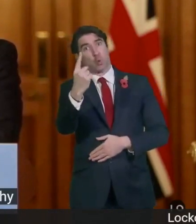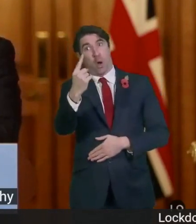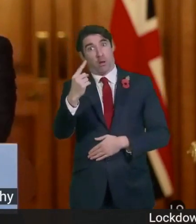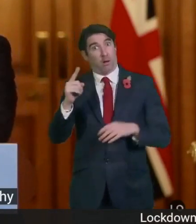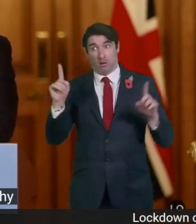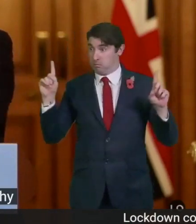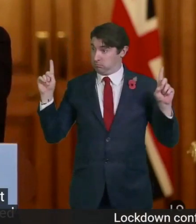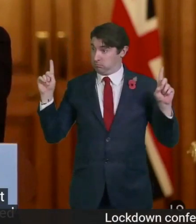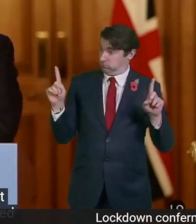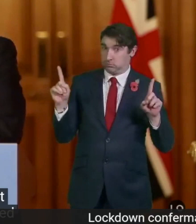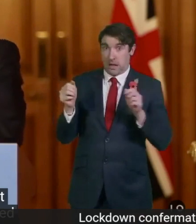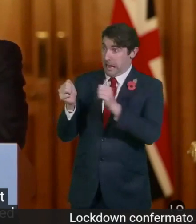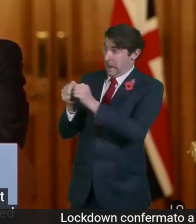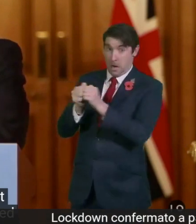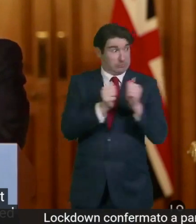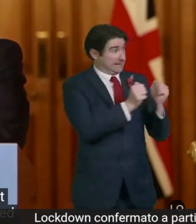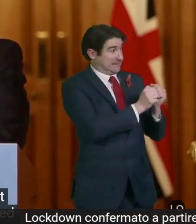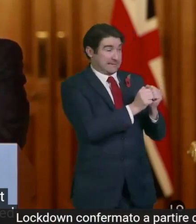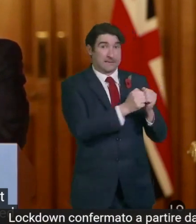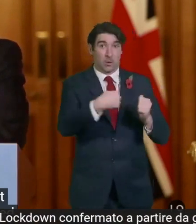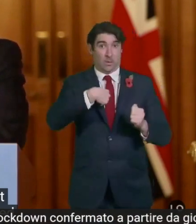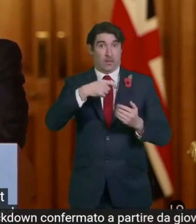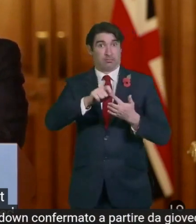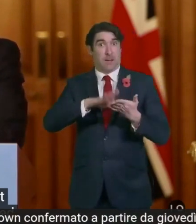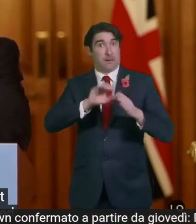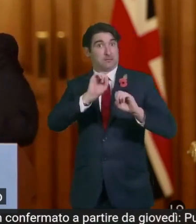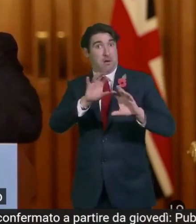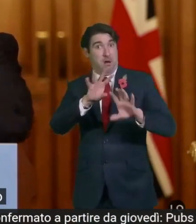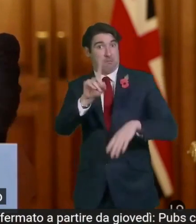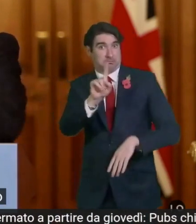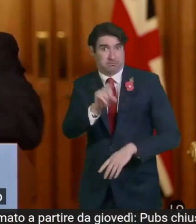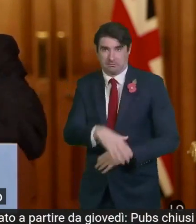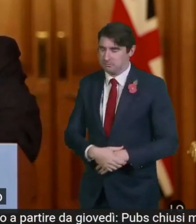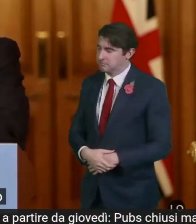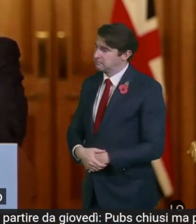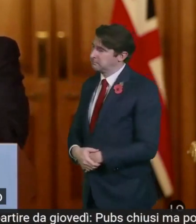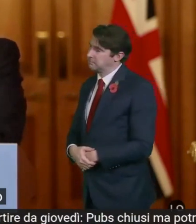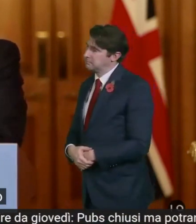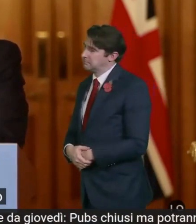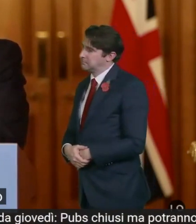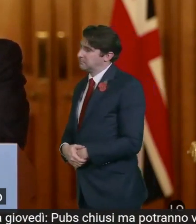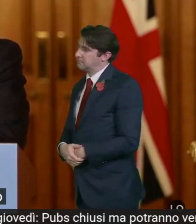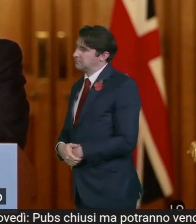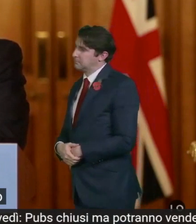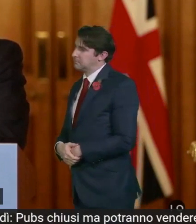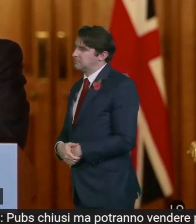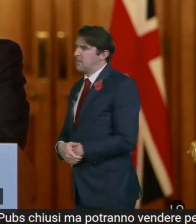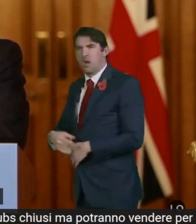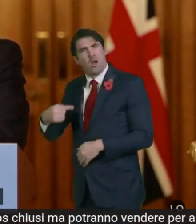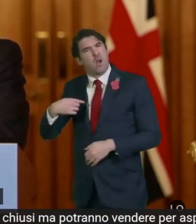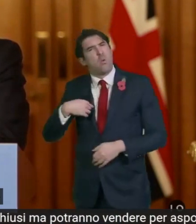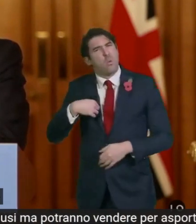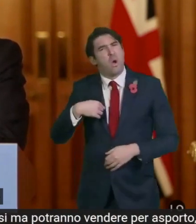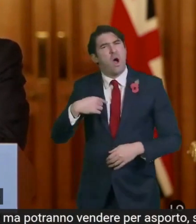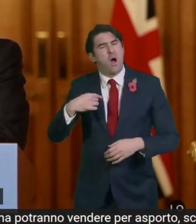approach, and what I talked about what we're going to do with the lateral flow testing, the mass testing, the LAMP testing, all kinds of testing